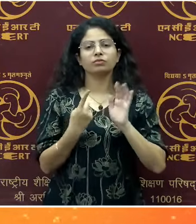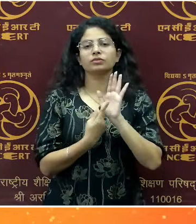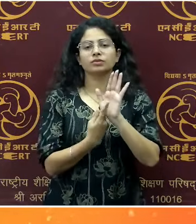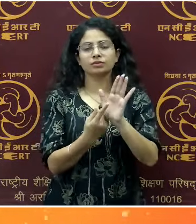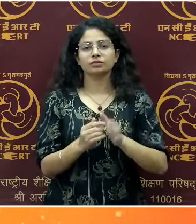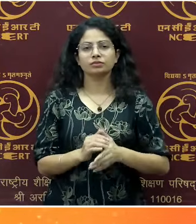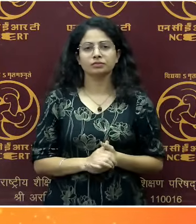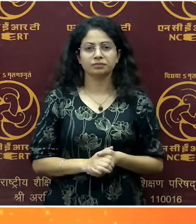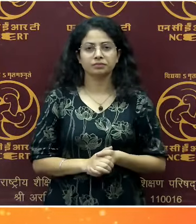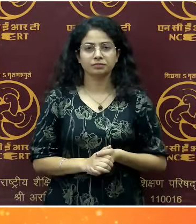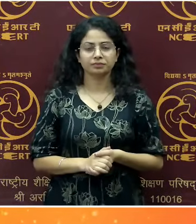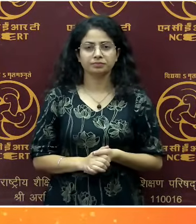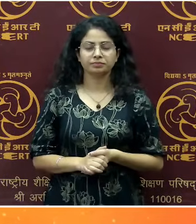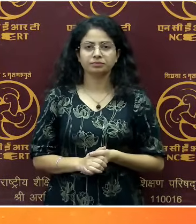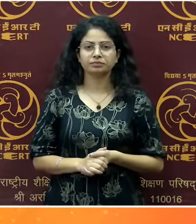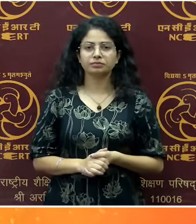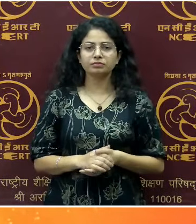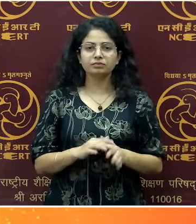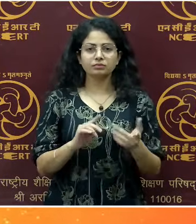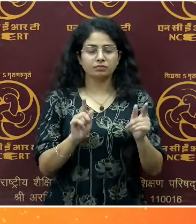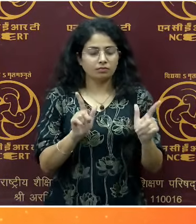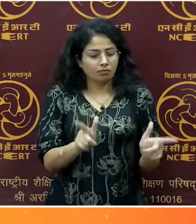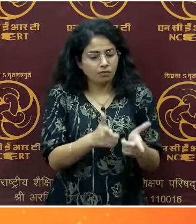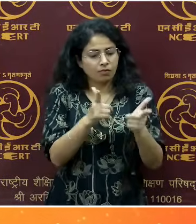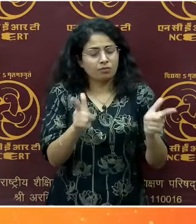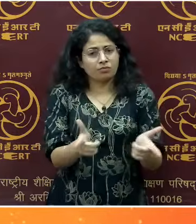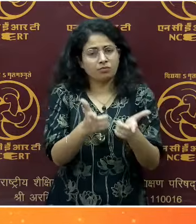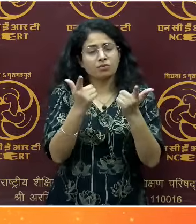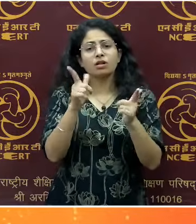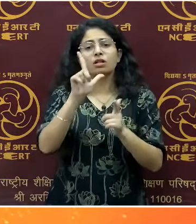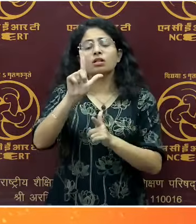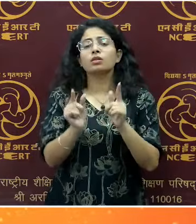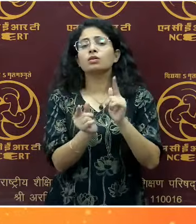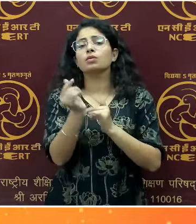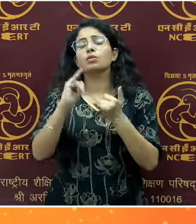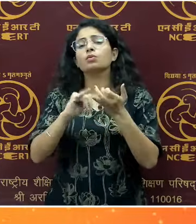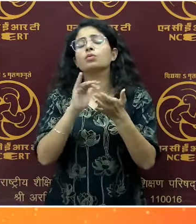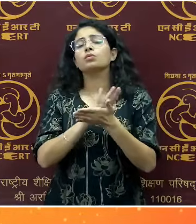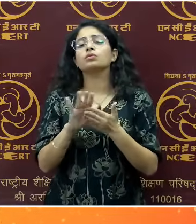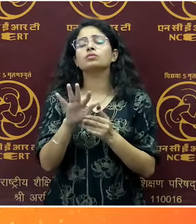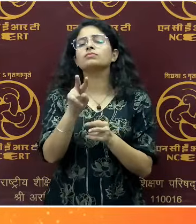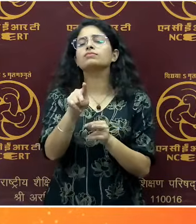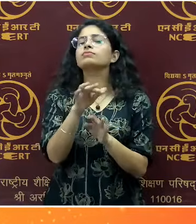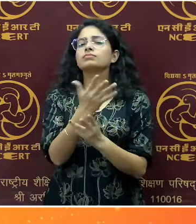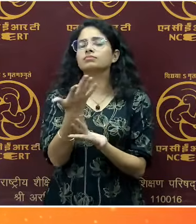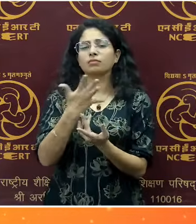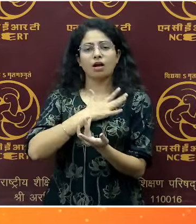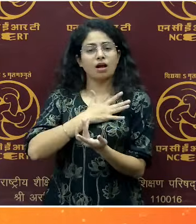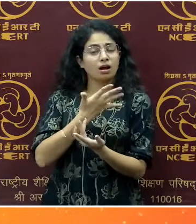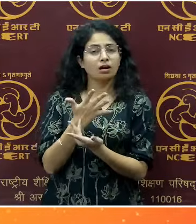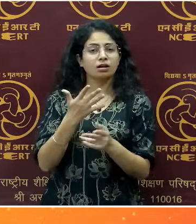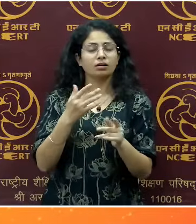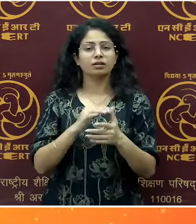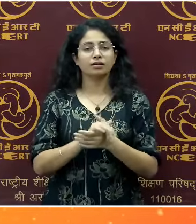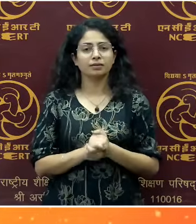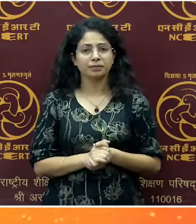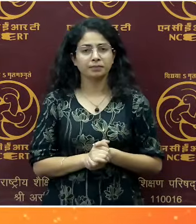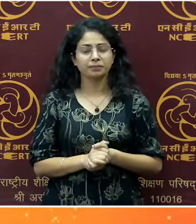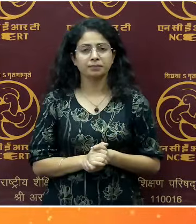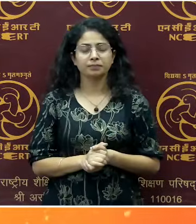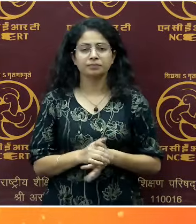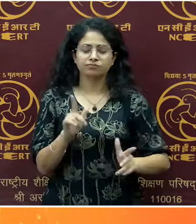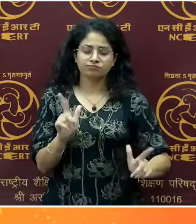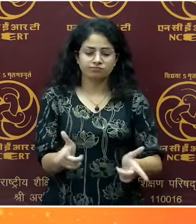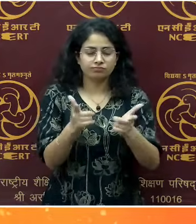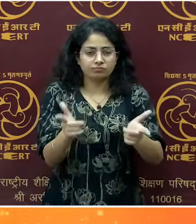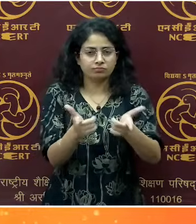stag. In a lush forest, lush means green, dense, full of trees. So, that